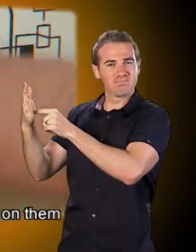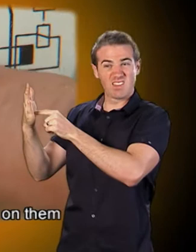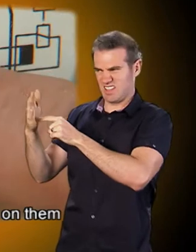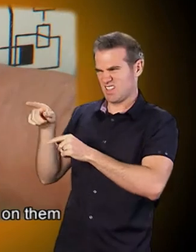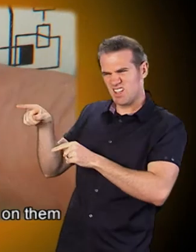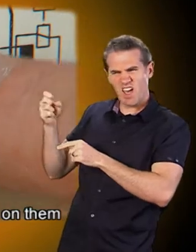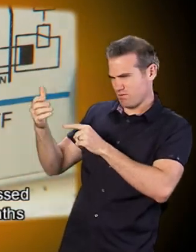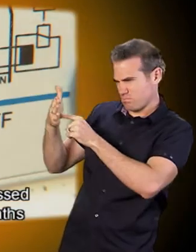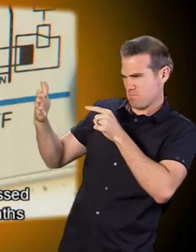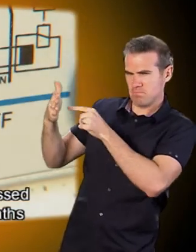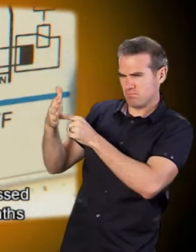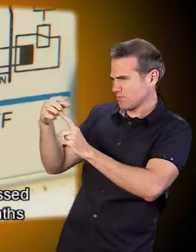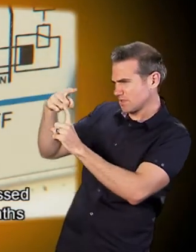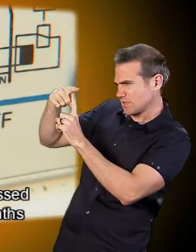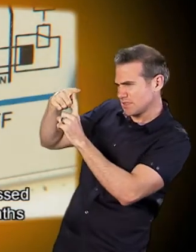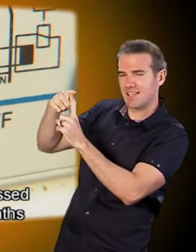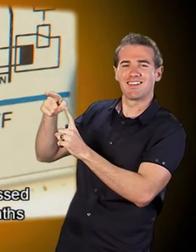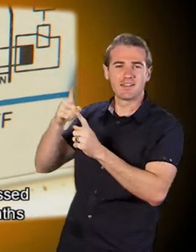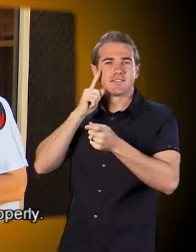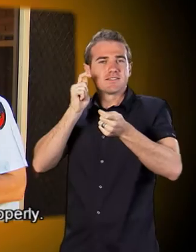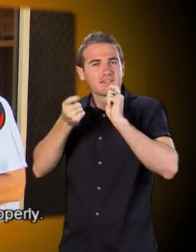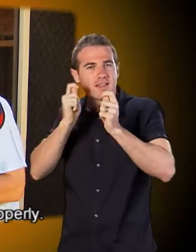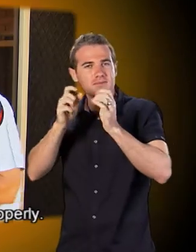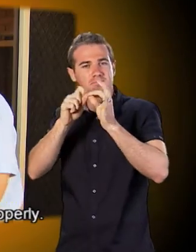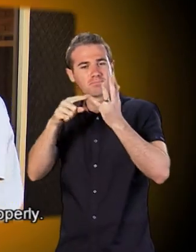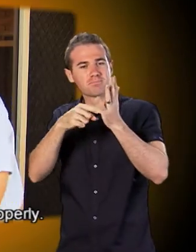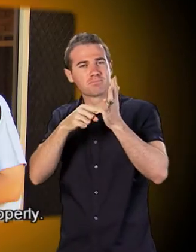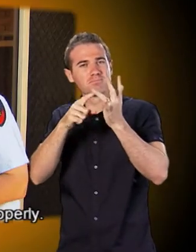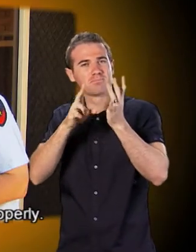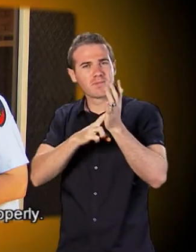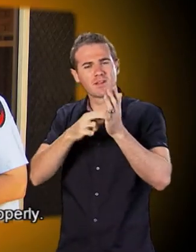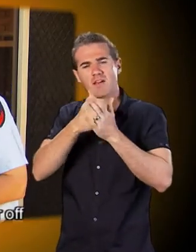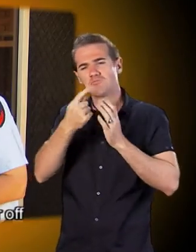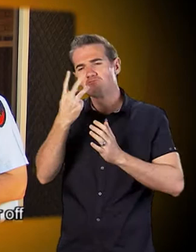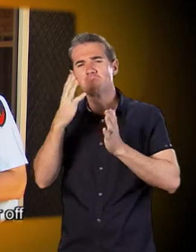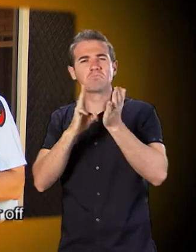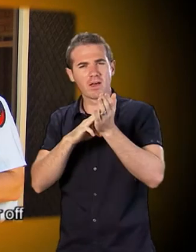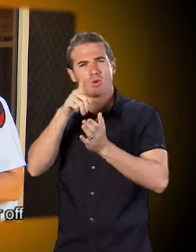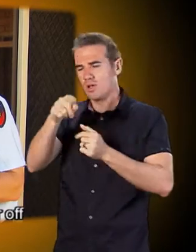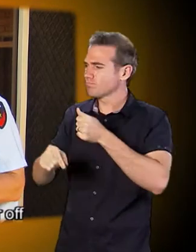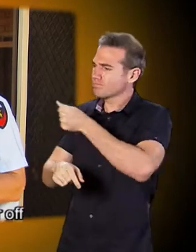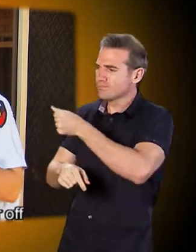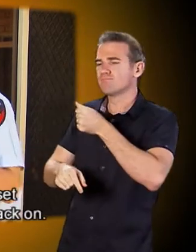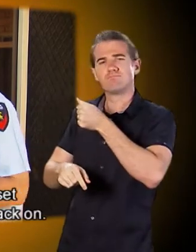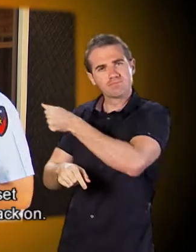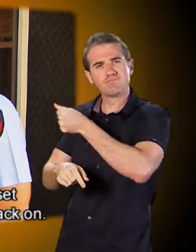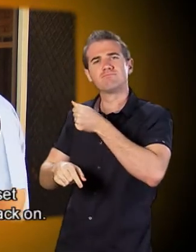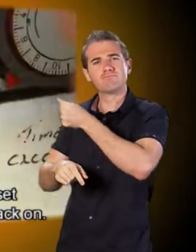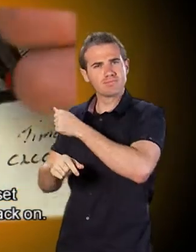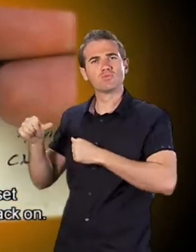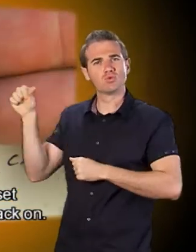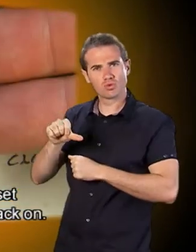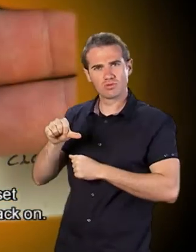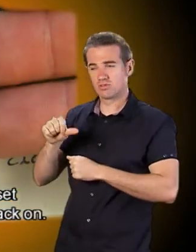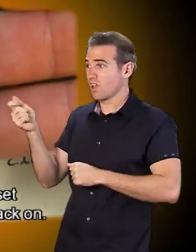a test button on them which should be pressed every couple of months to make sure that they're working properly. They turn the power off but they can be